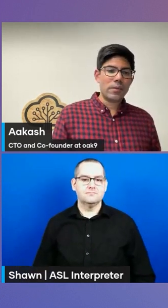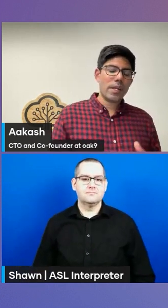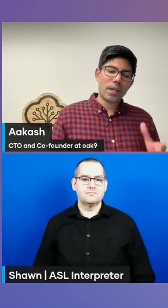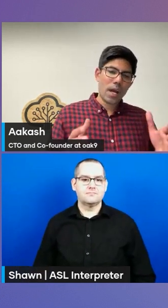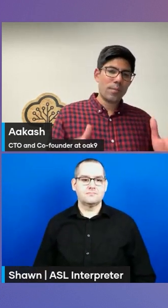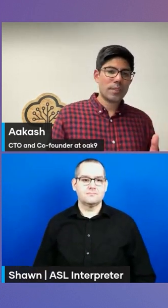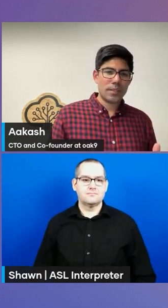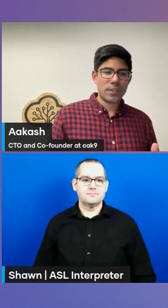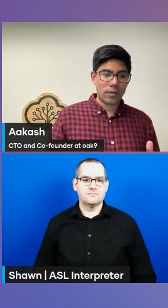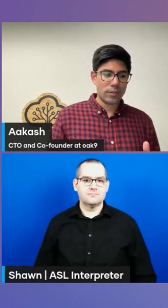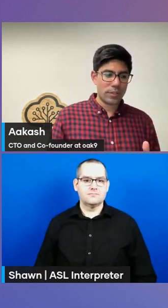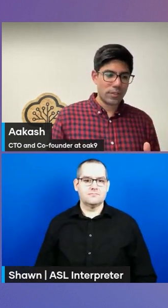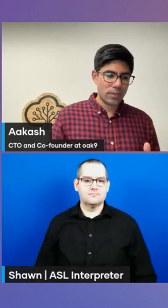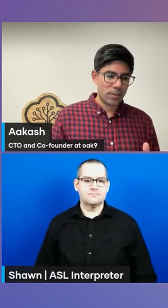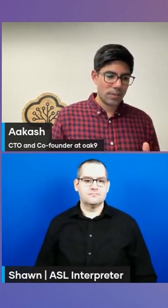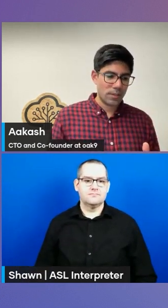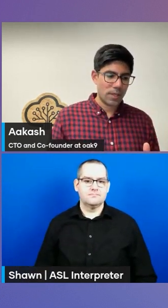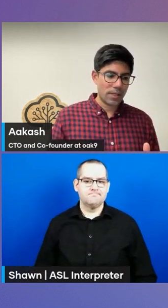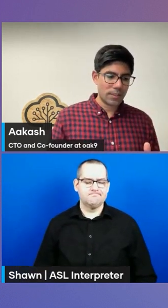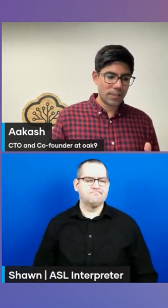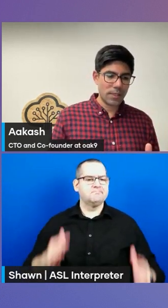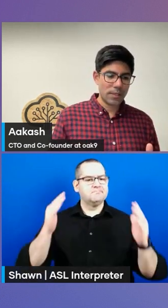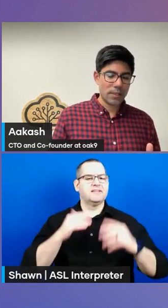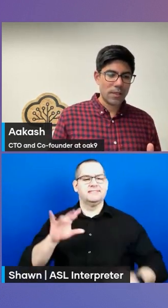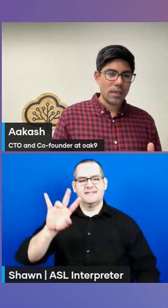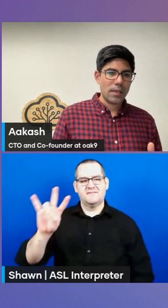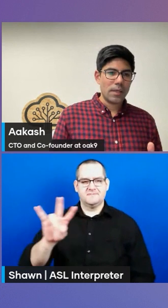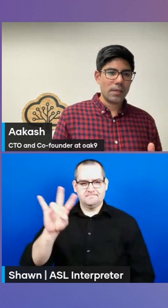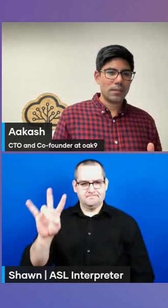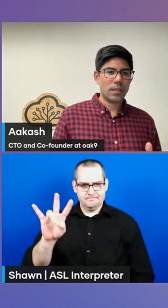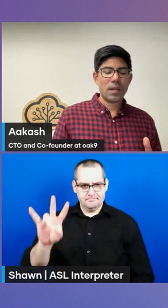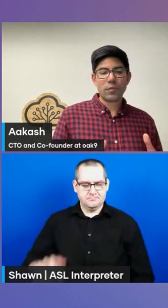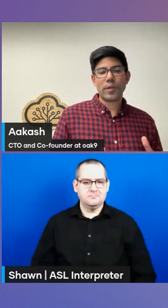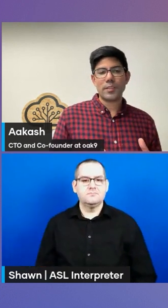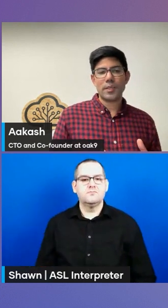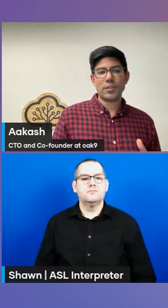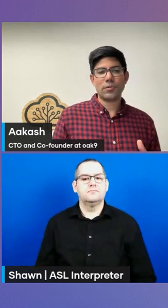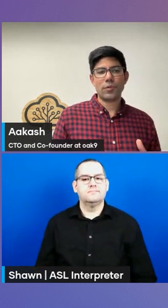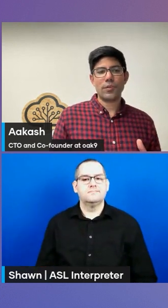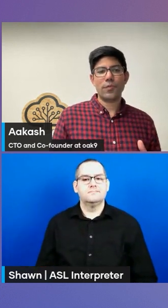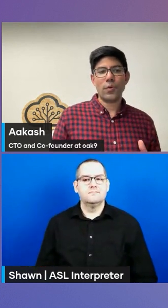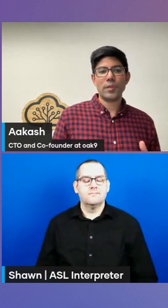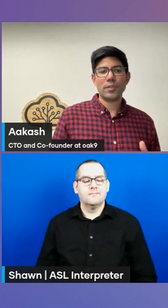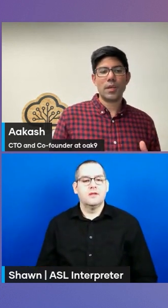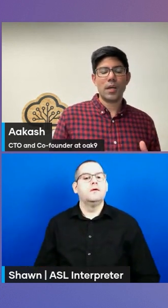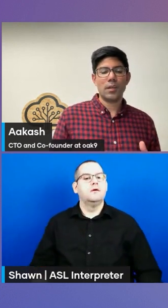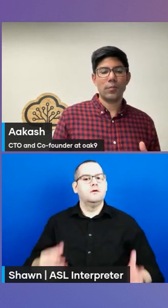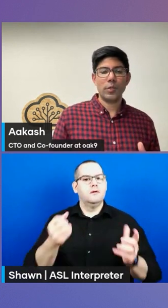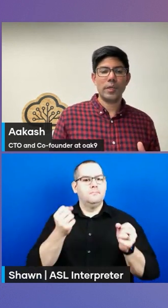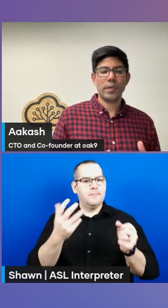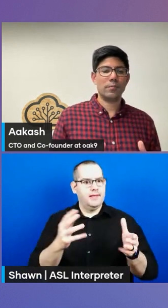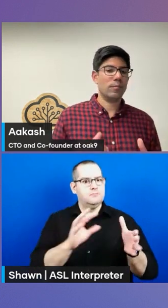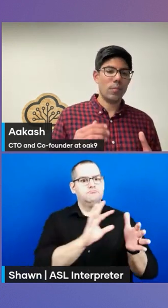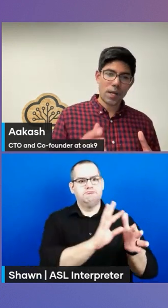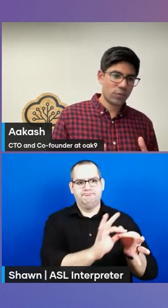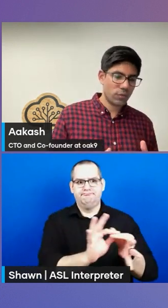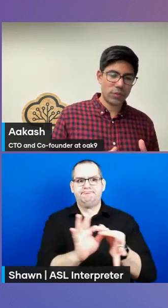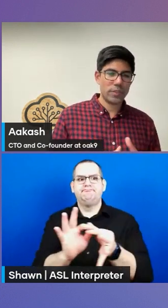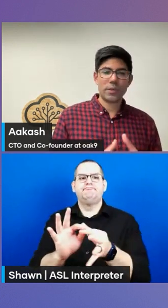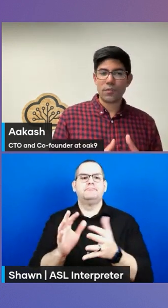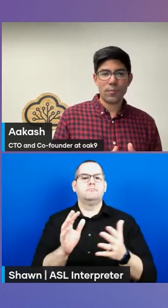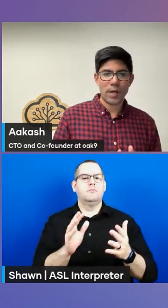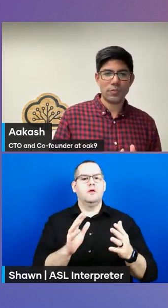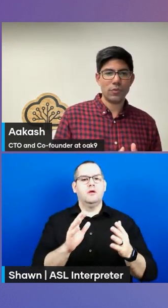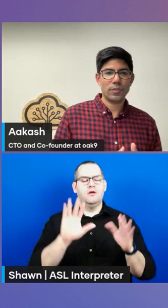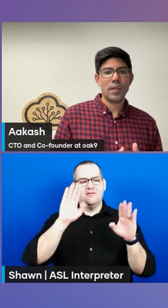The other kind of common set of challenges that I see is a lot of organizations really focus on building modules,